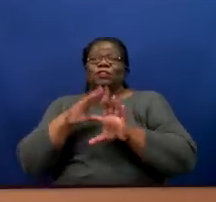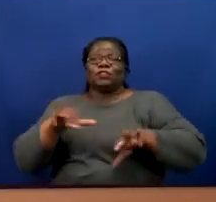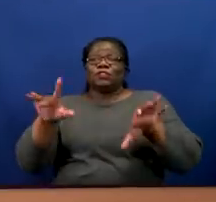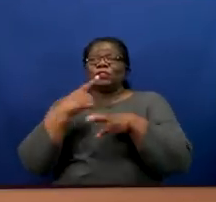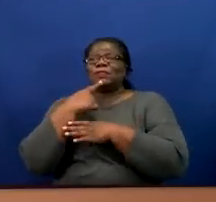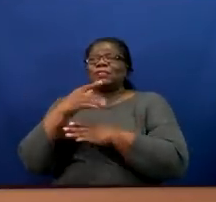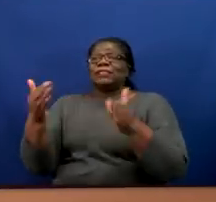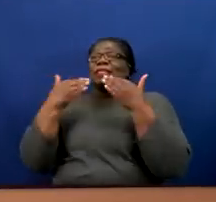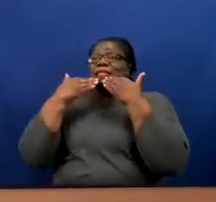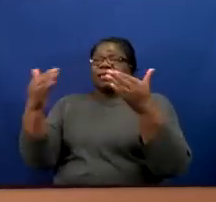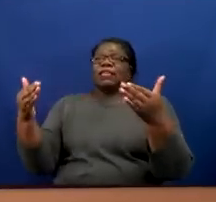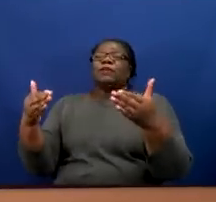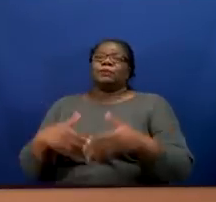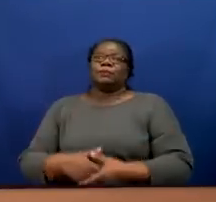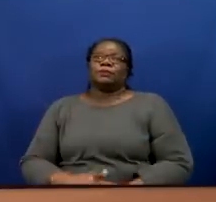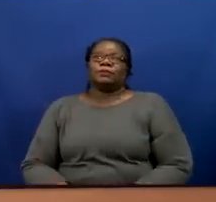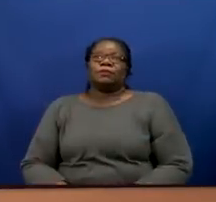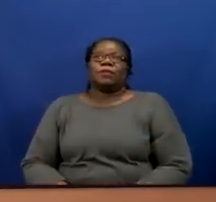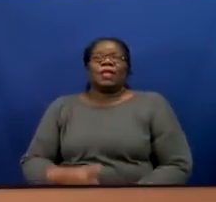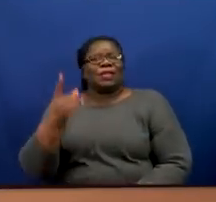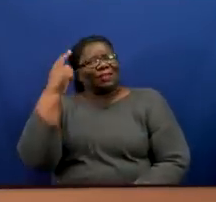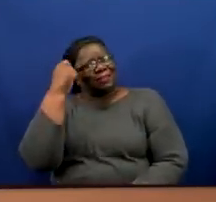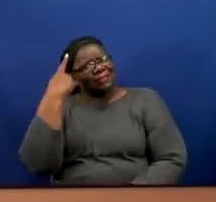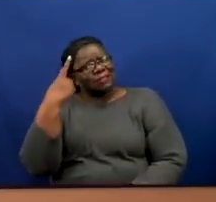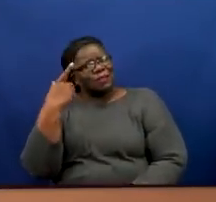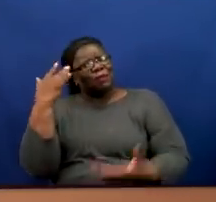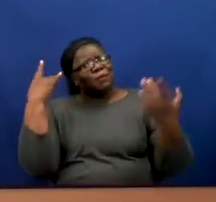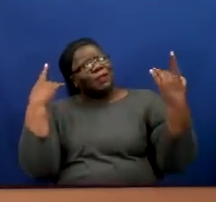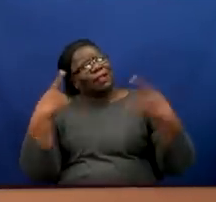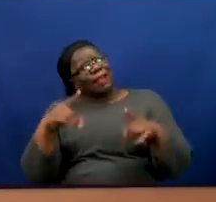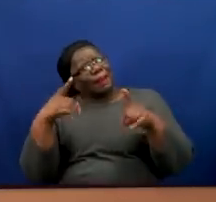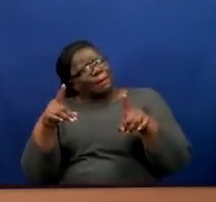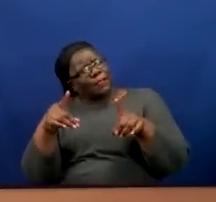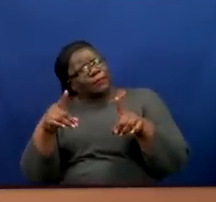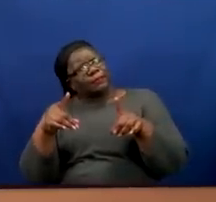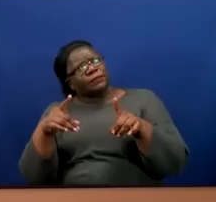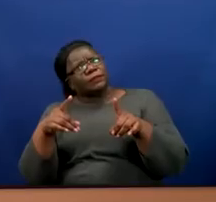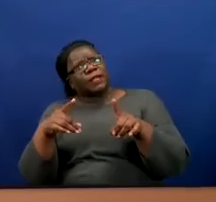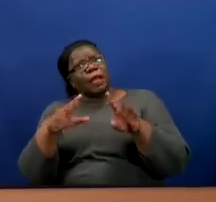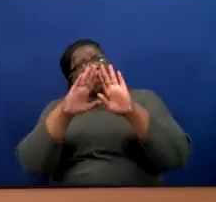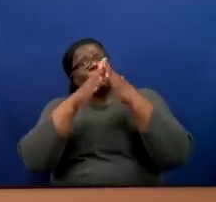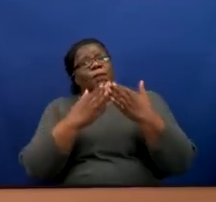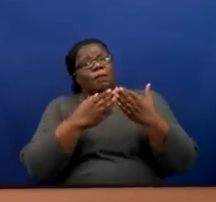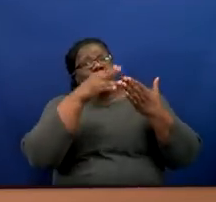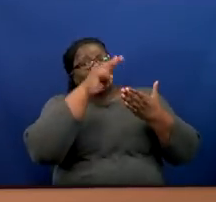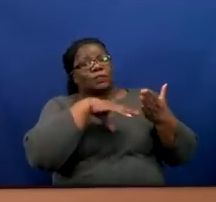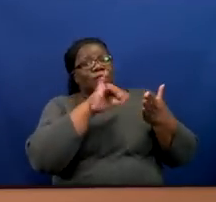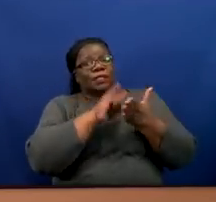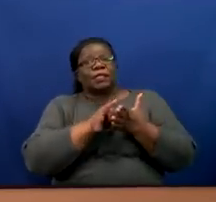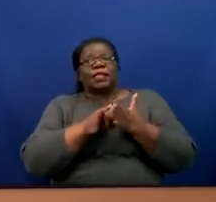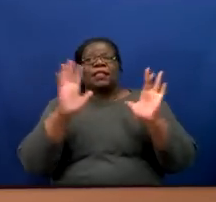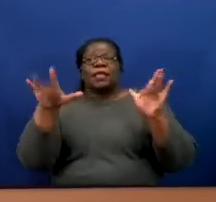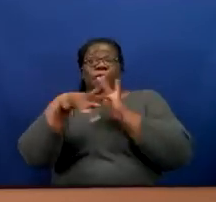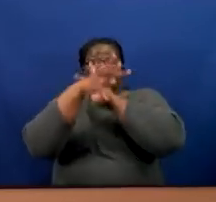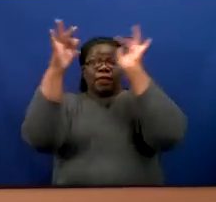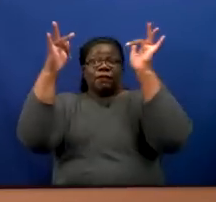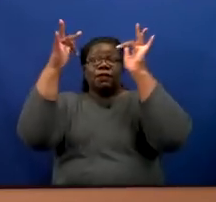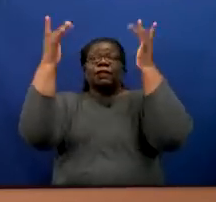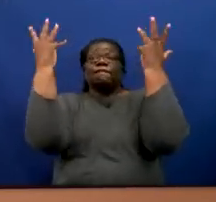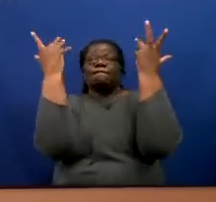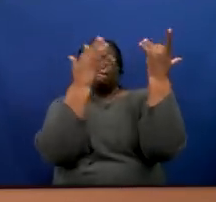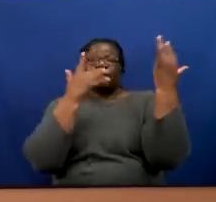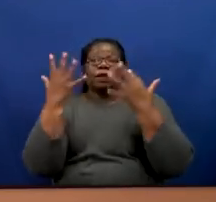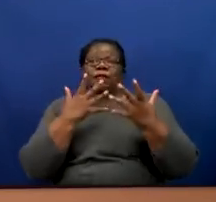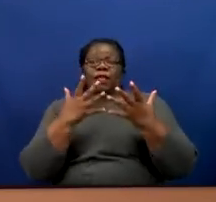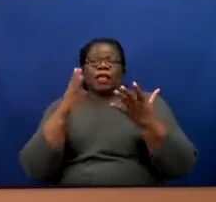you. Do you see what happened when it happened? The Bible says that after the fire fell